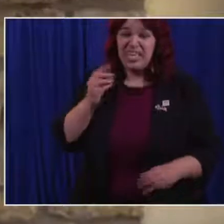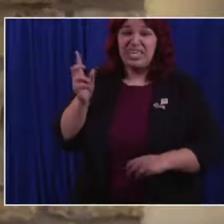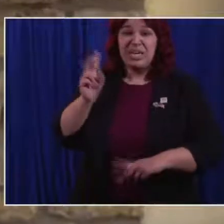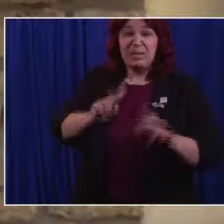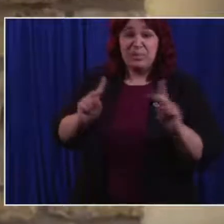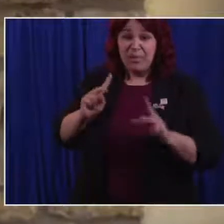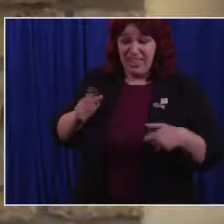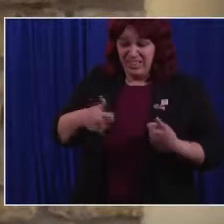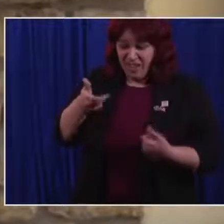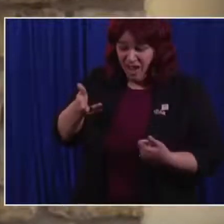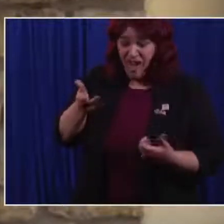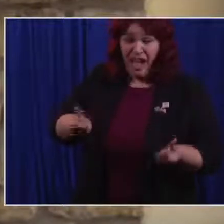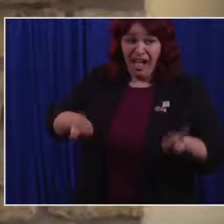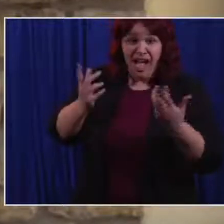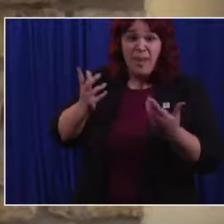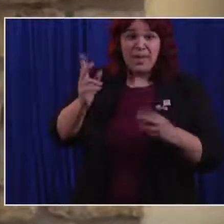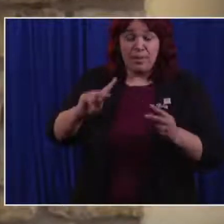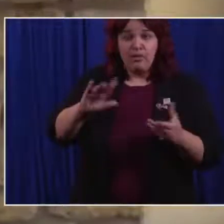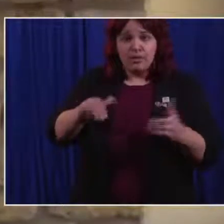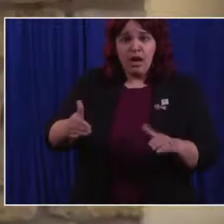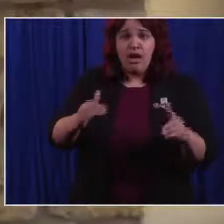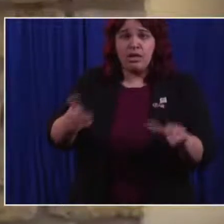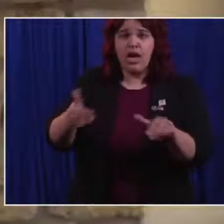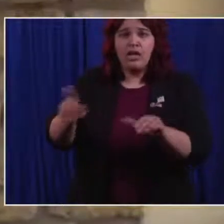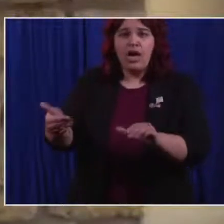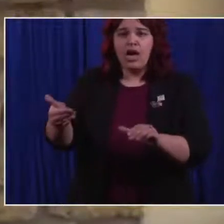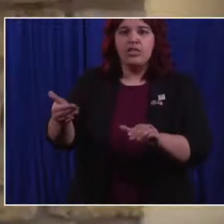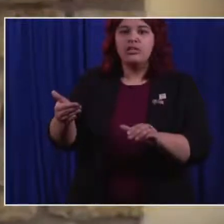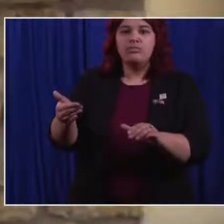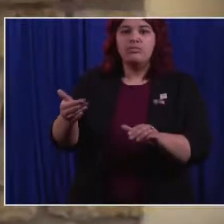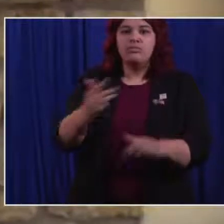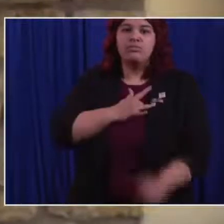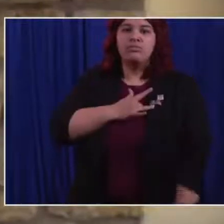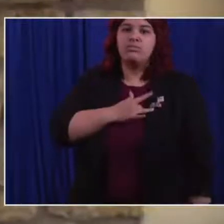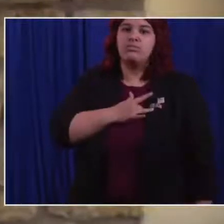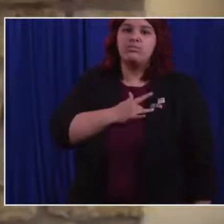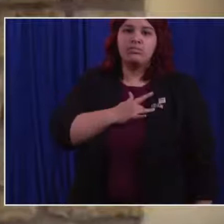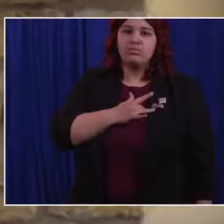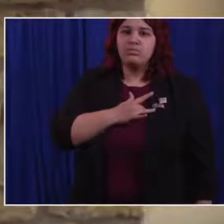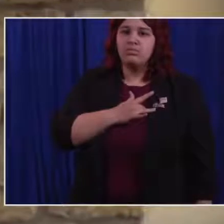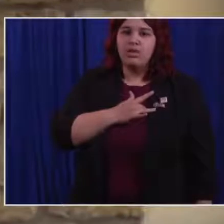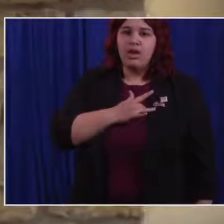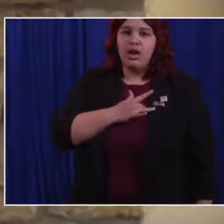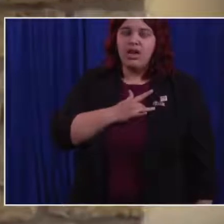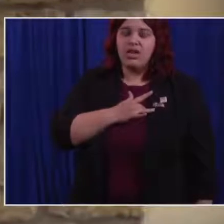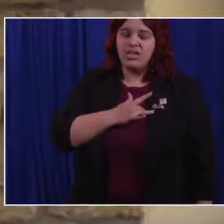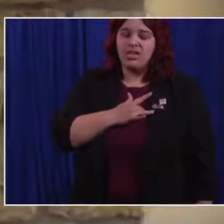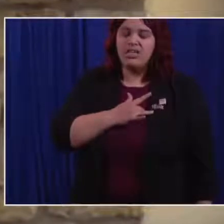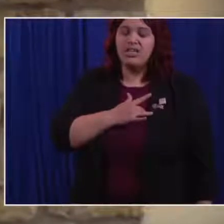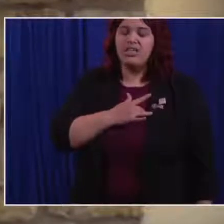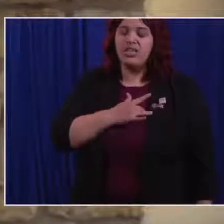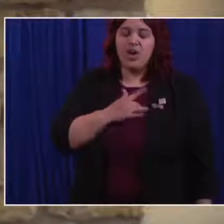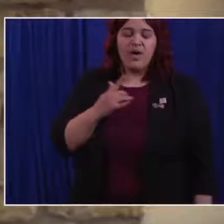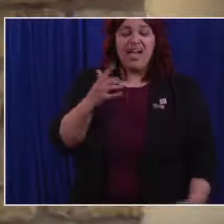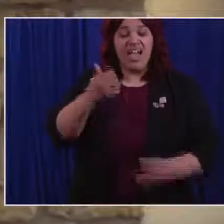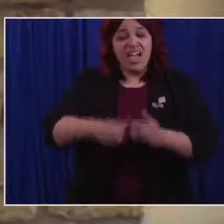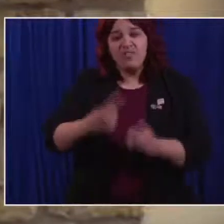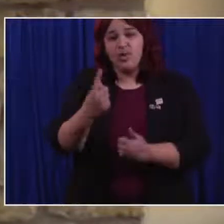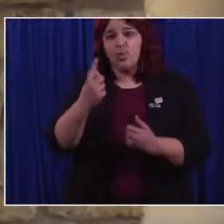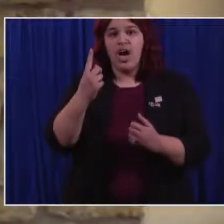we all, look back and say, gee, should we have done something else? Should we have done it